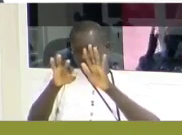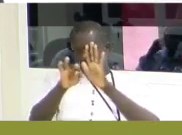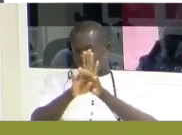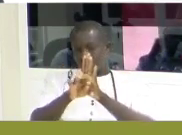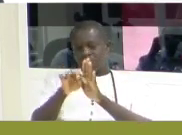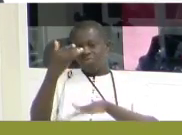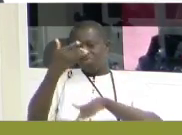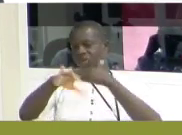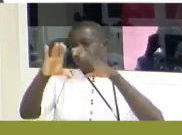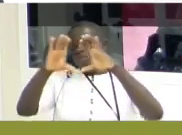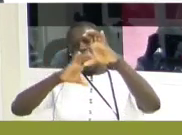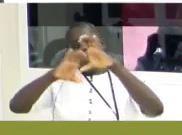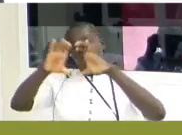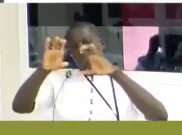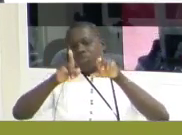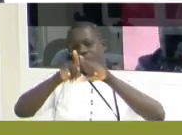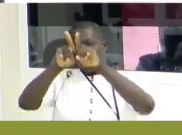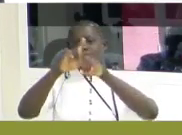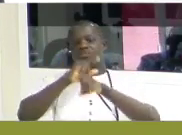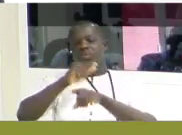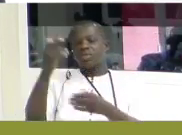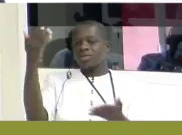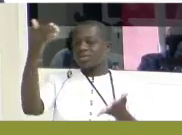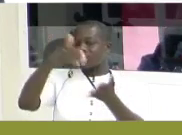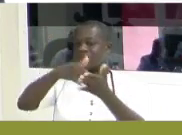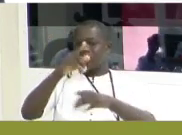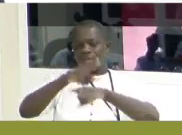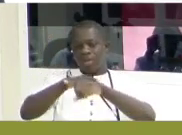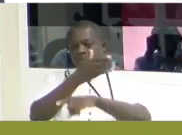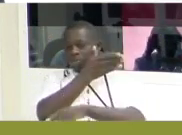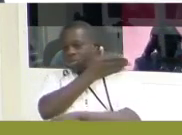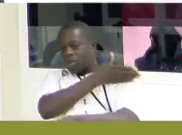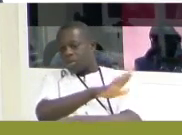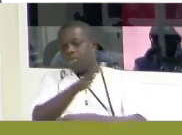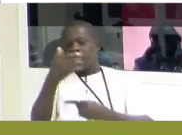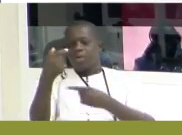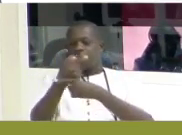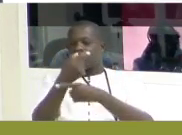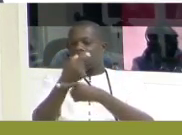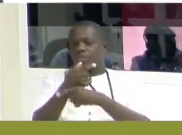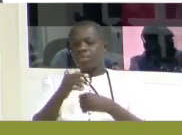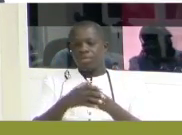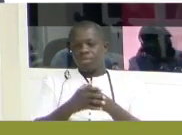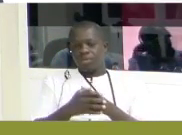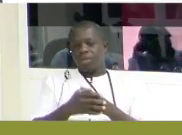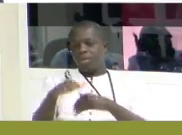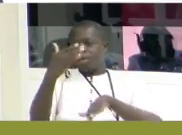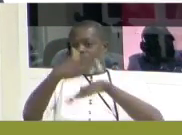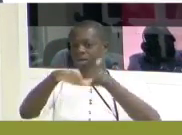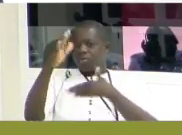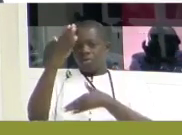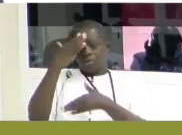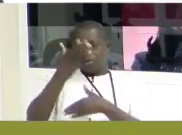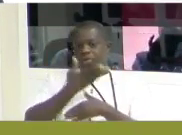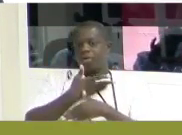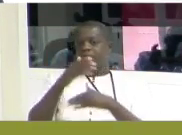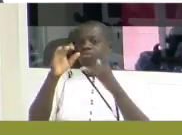he left the Gambia. And again, I never knew he had that website called Freedom